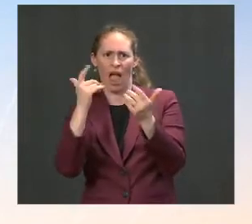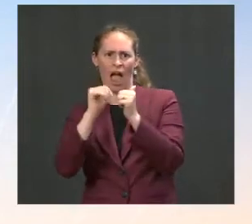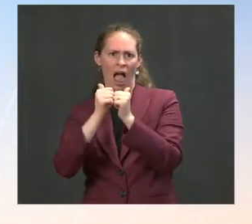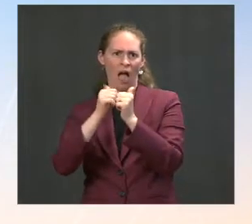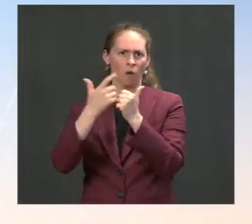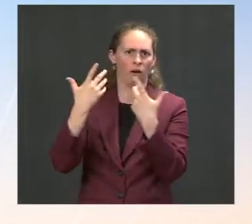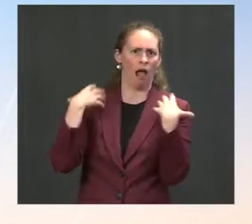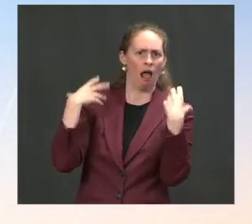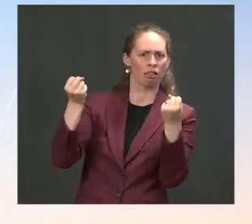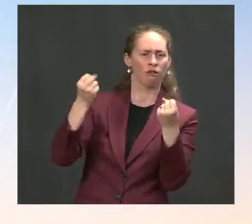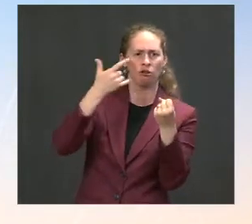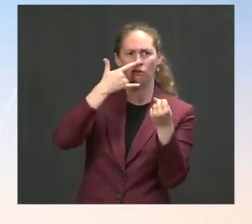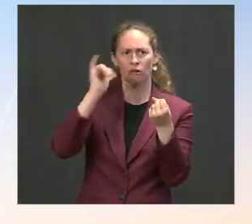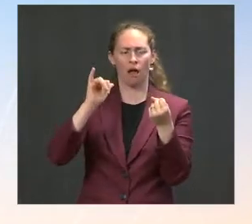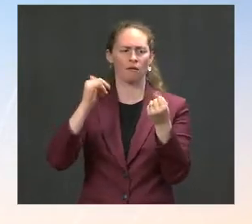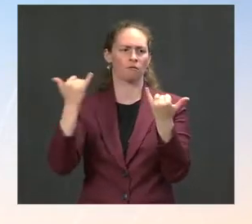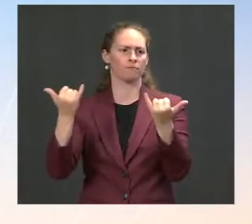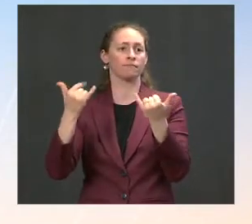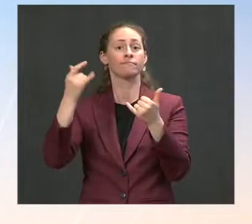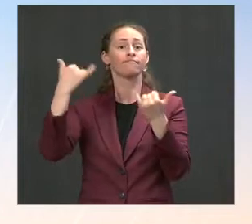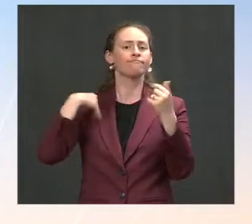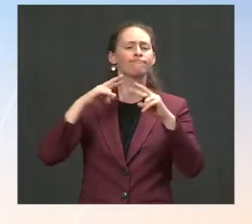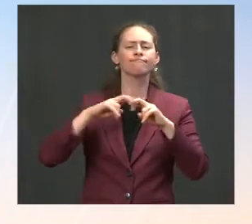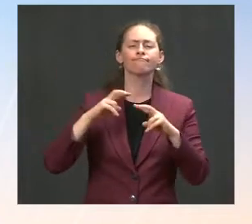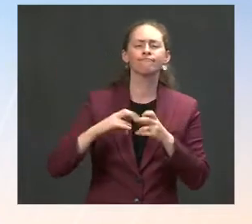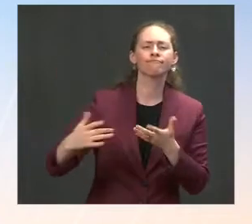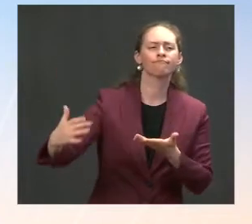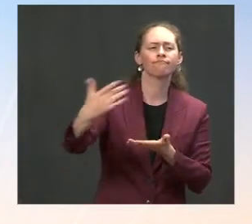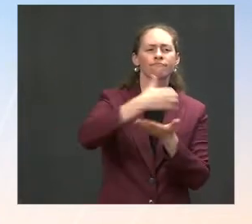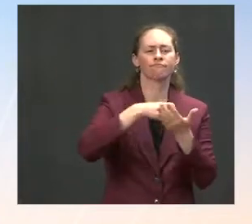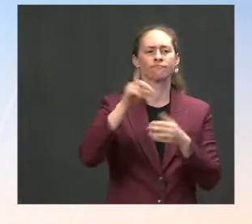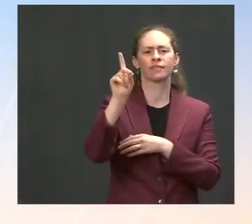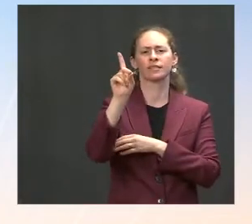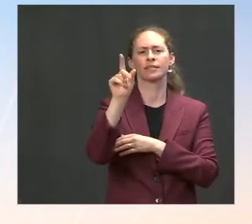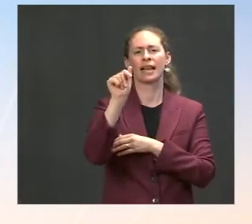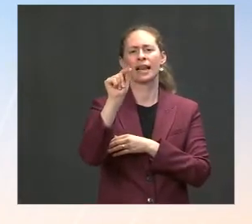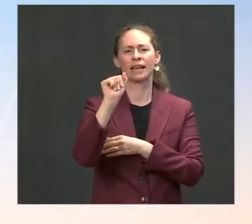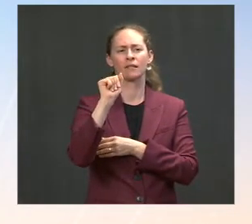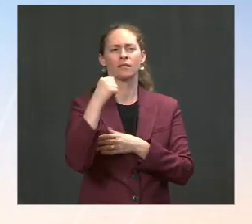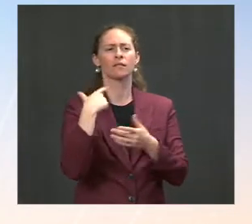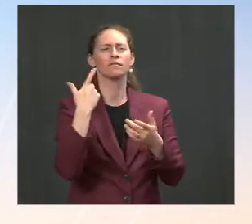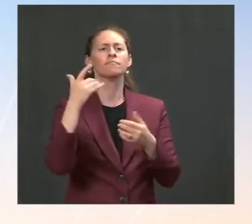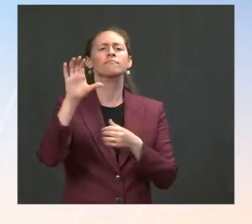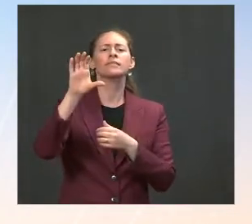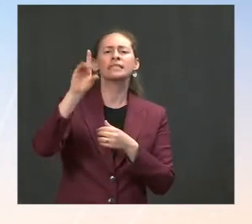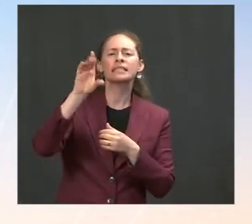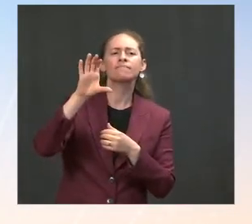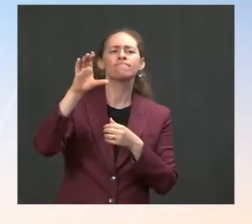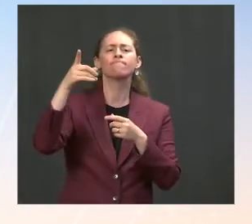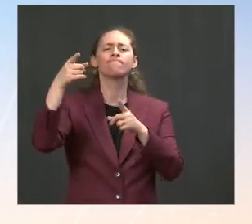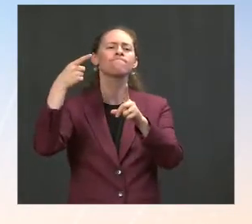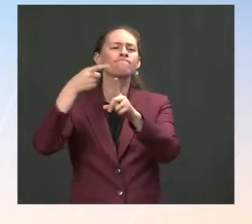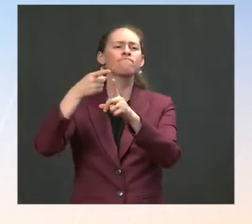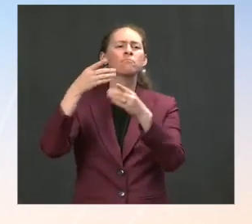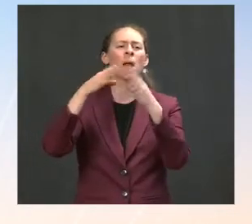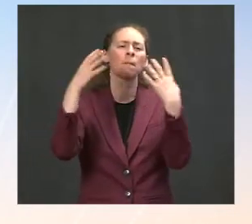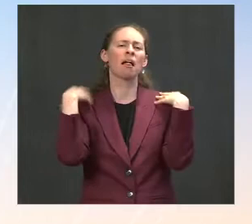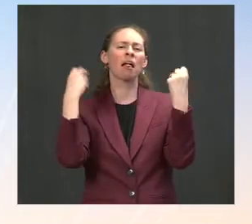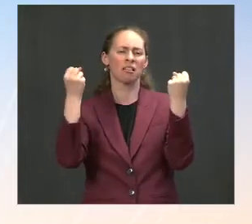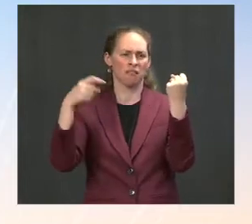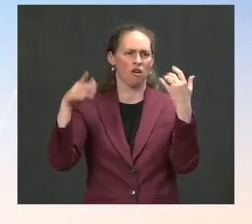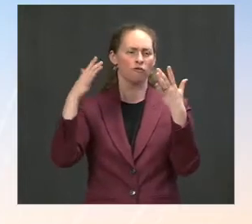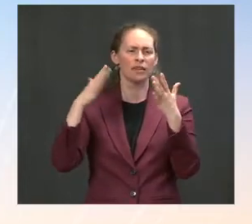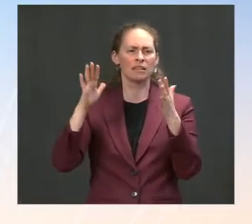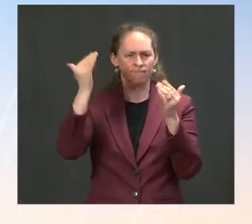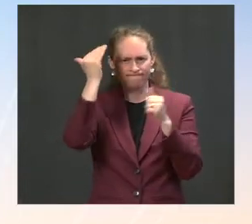look at this data and assess from the CDC and other public health entities in the government, they certainly talk to